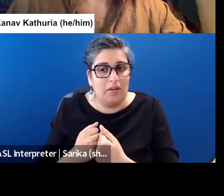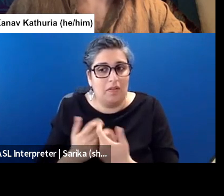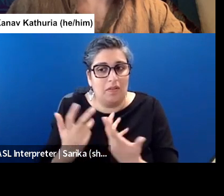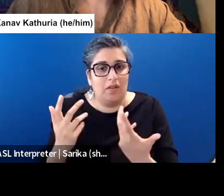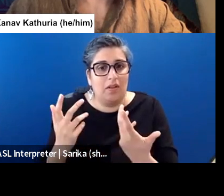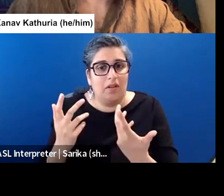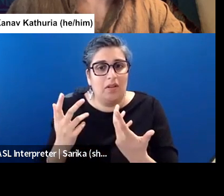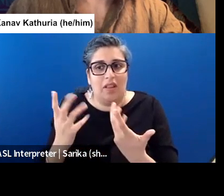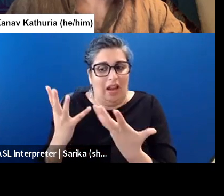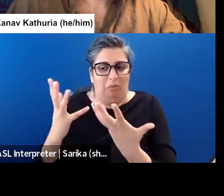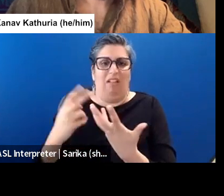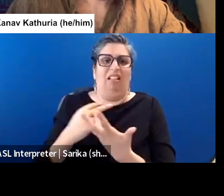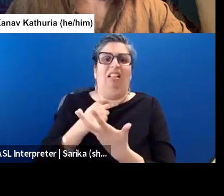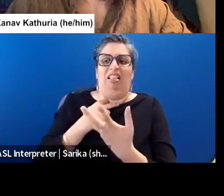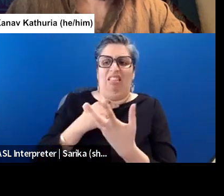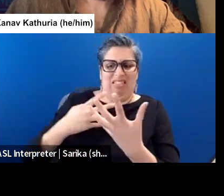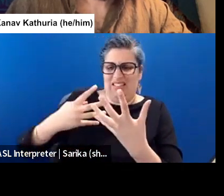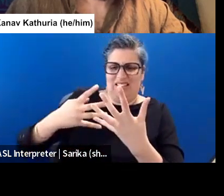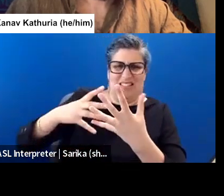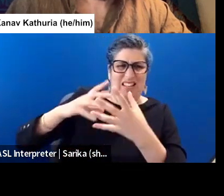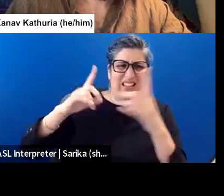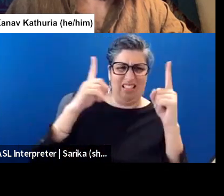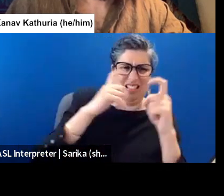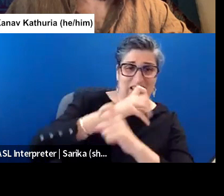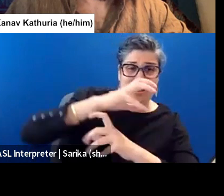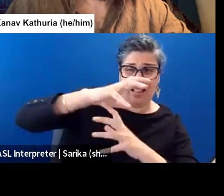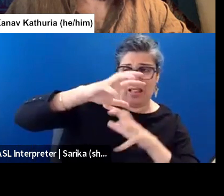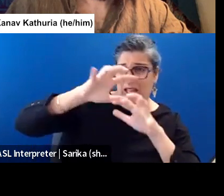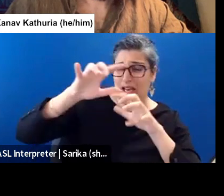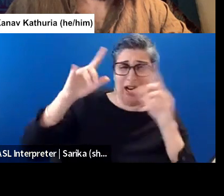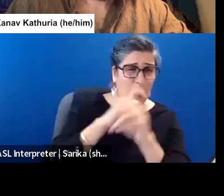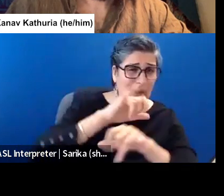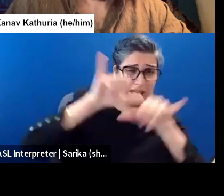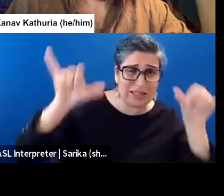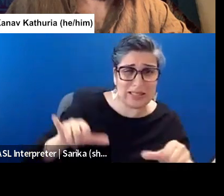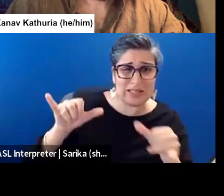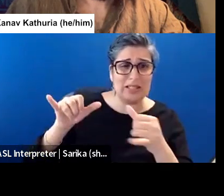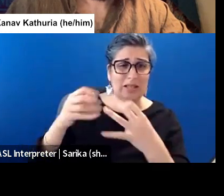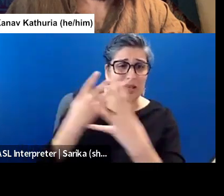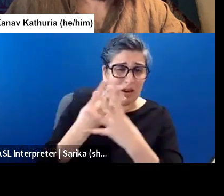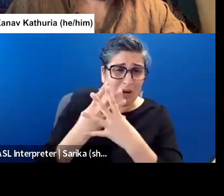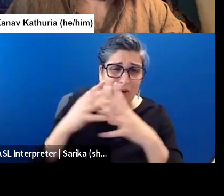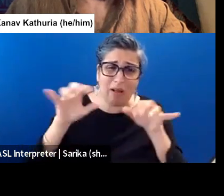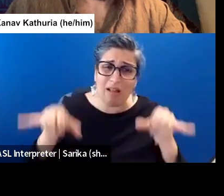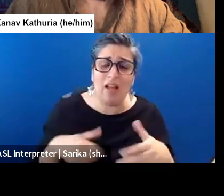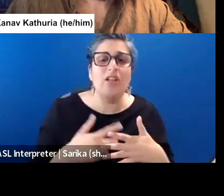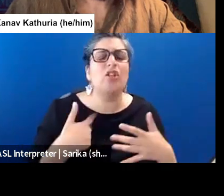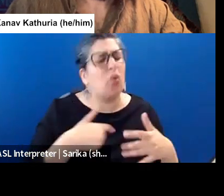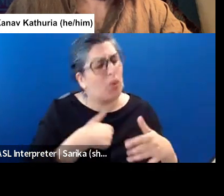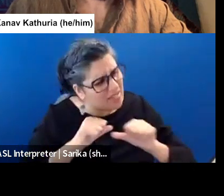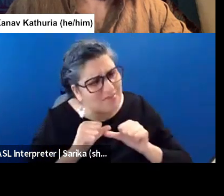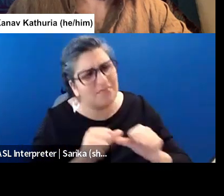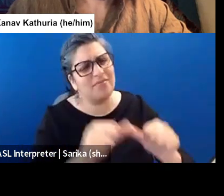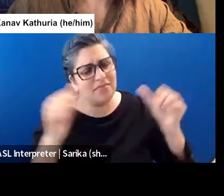have been caught up in this web of the carceral system. And so we have to continue to work